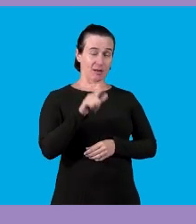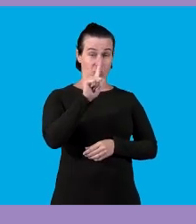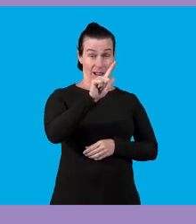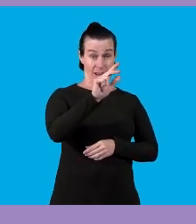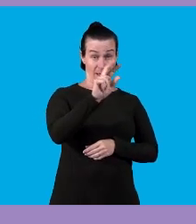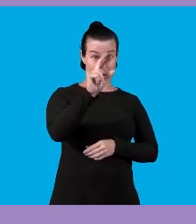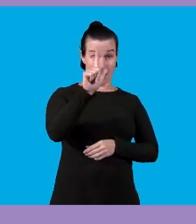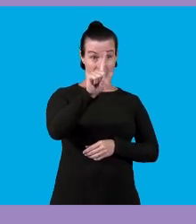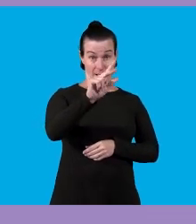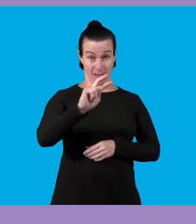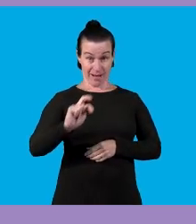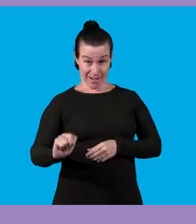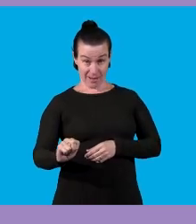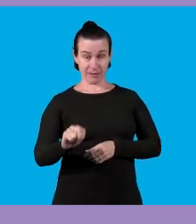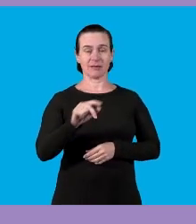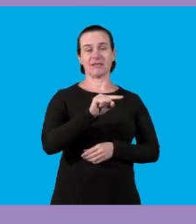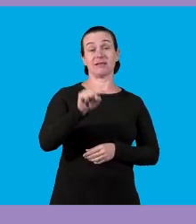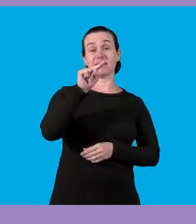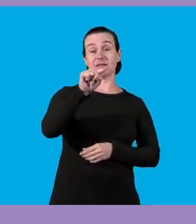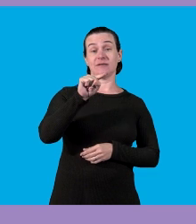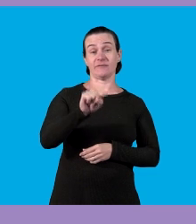divided by hg,